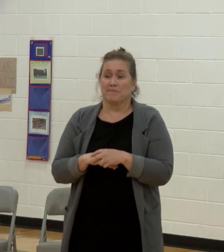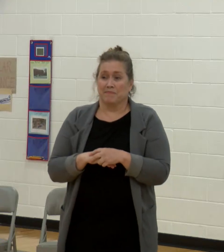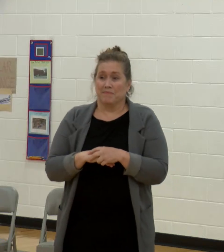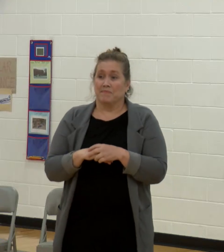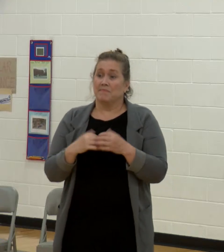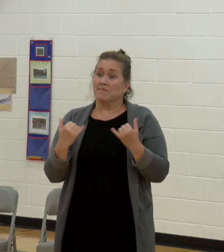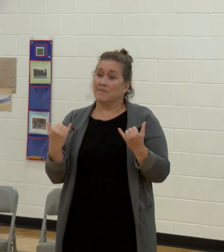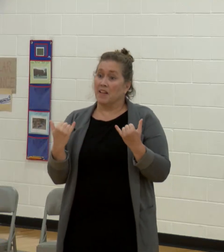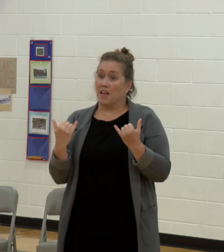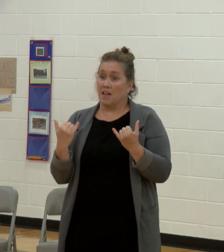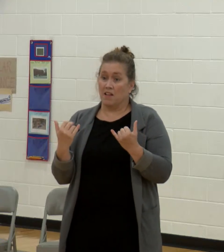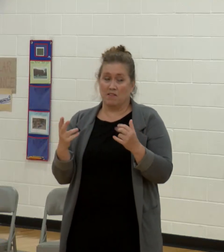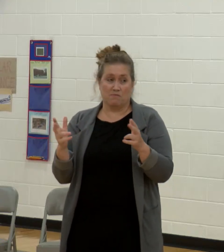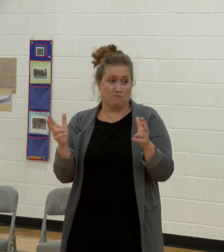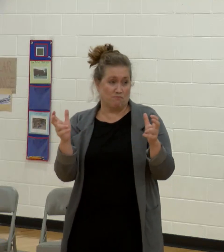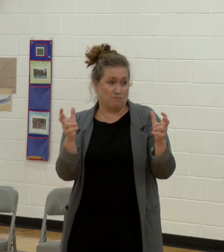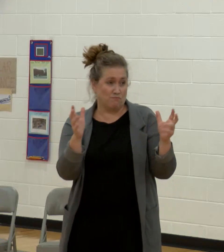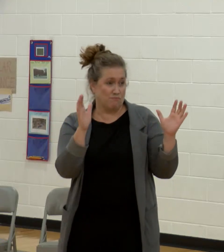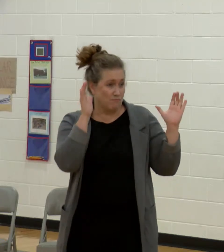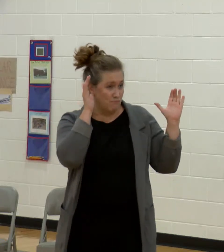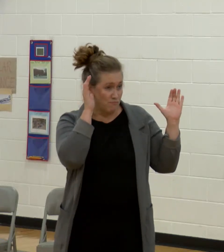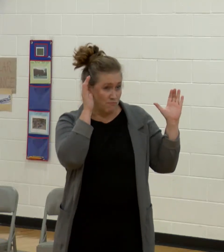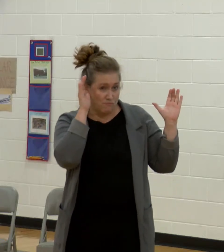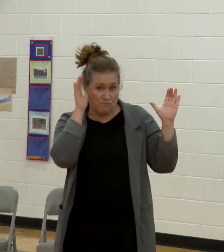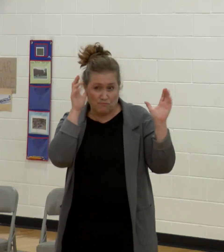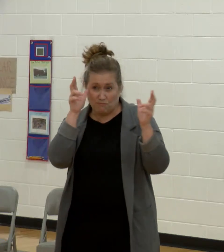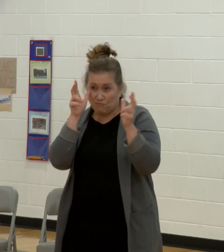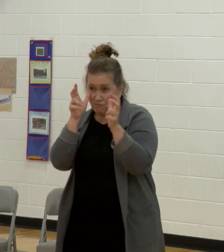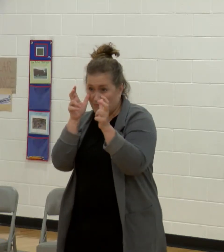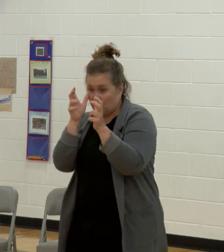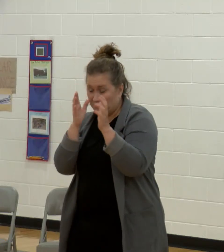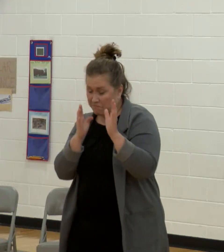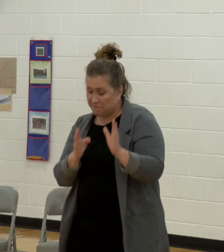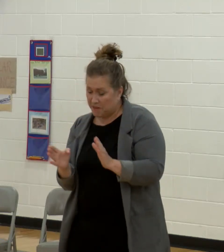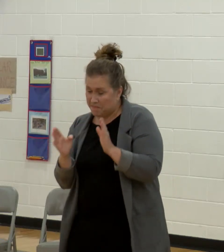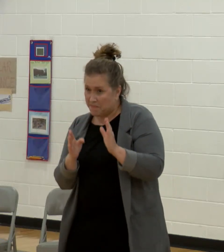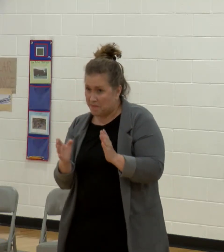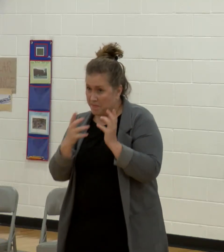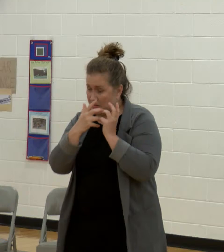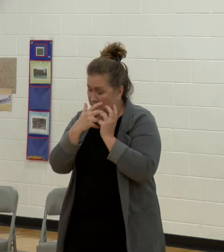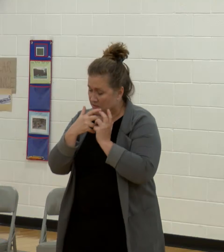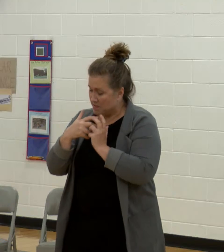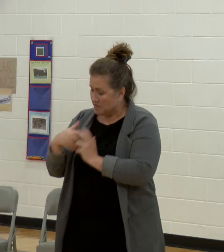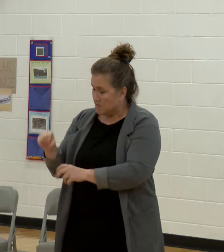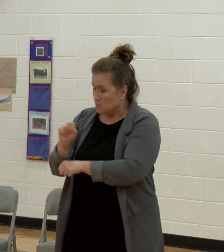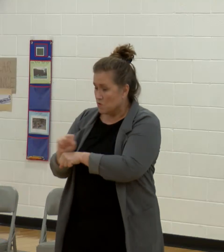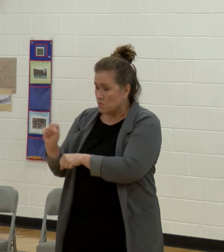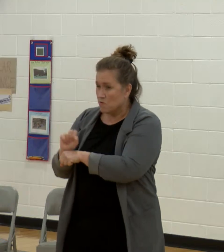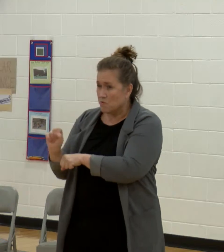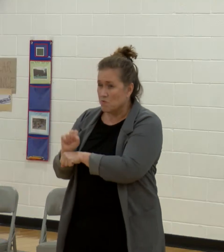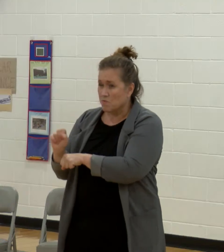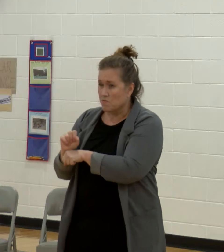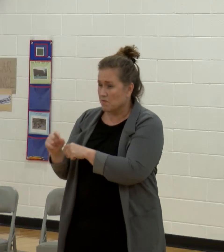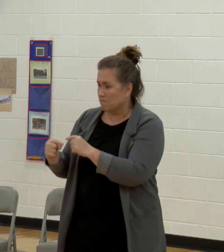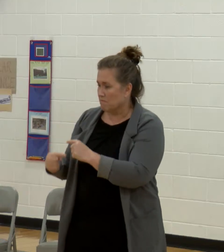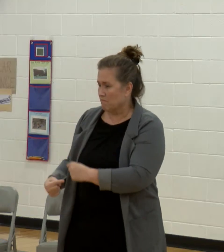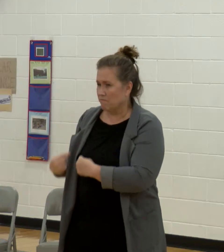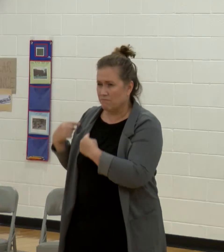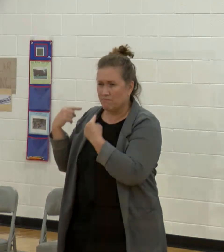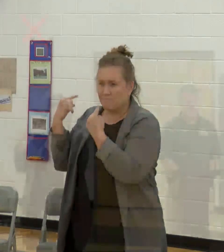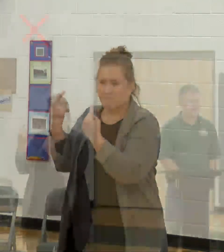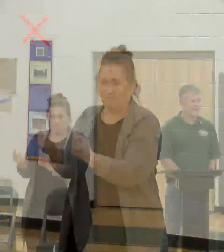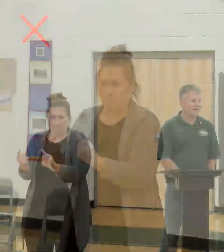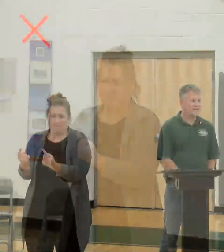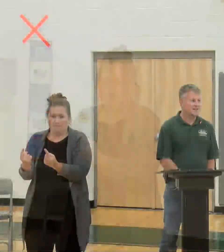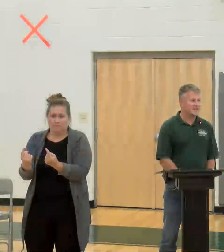that direct input and they've been hard at work throughout the summer working on this